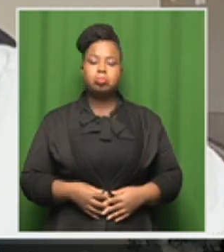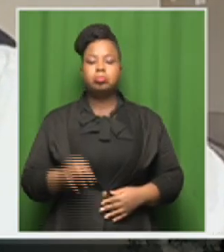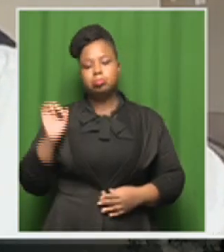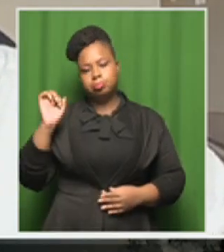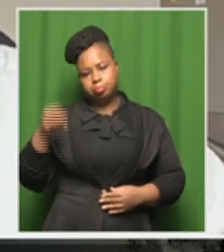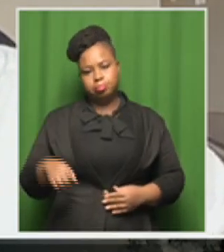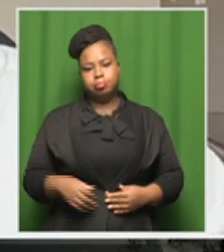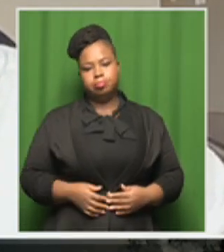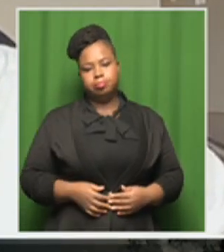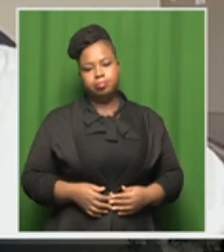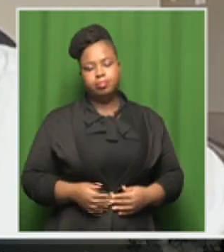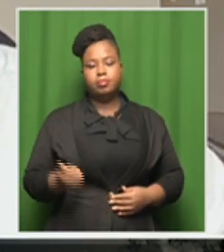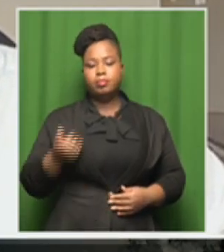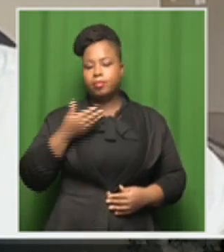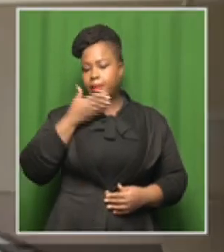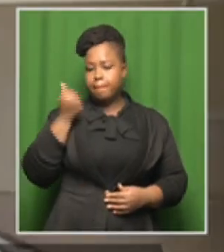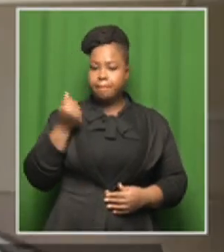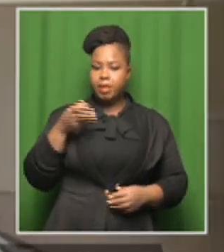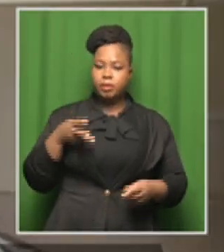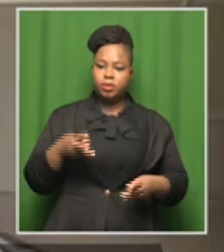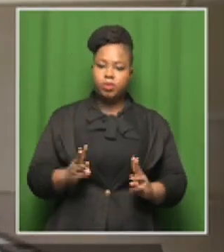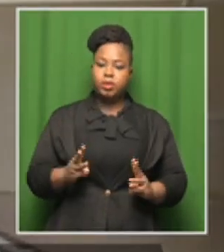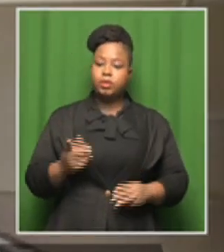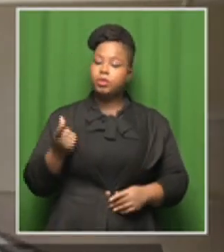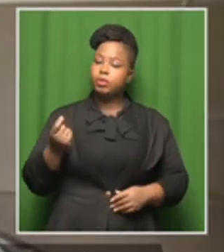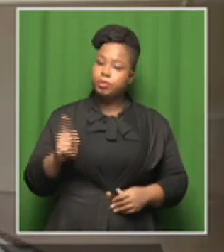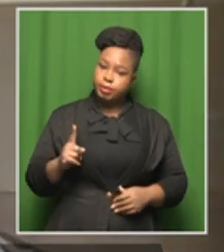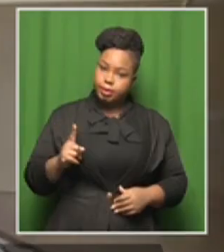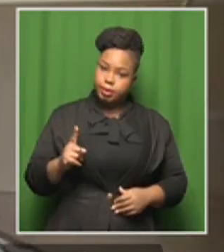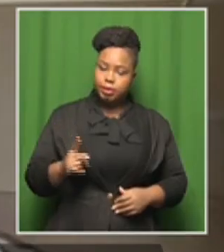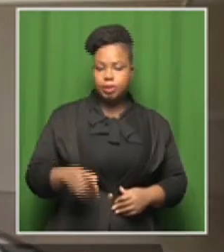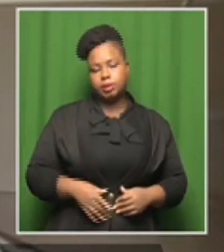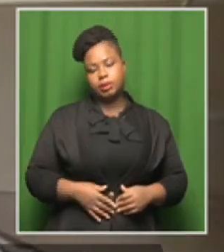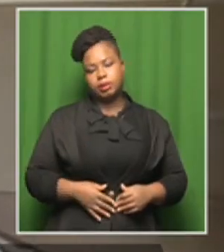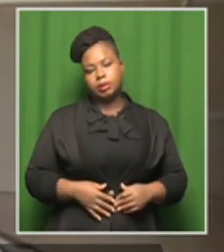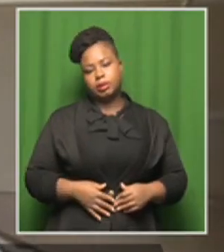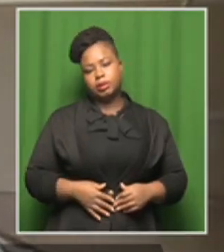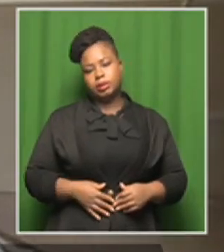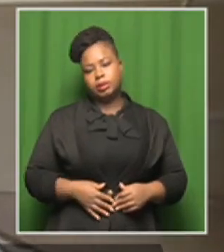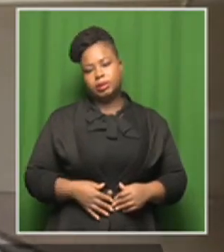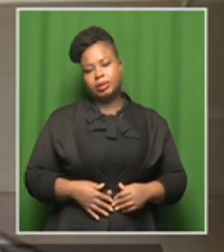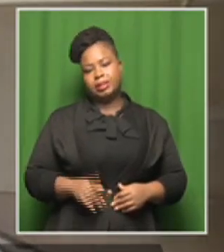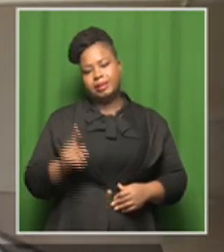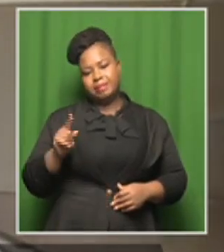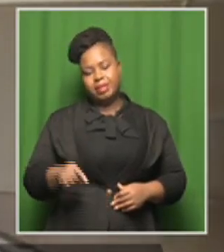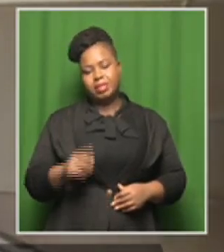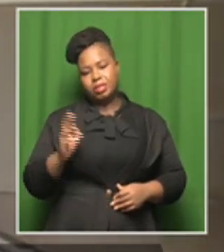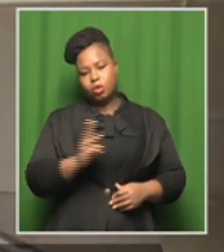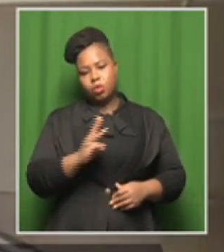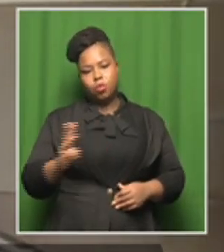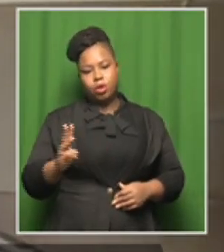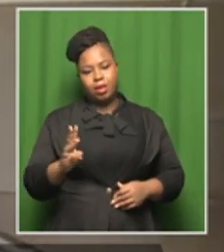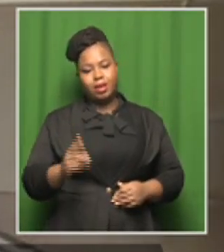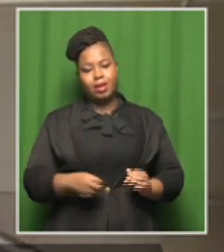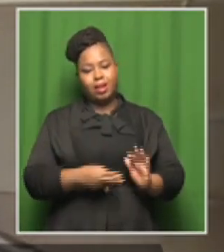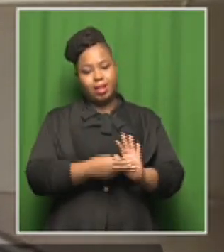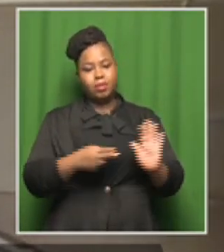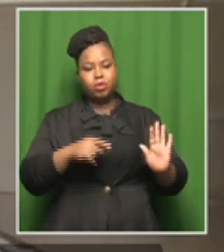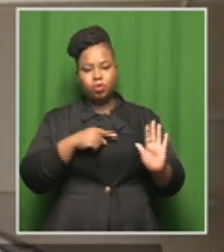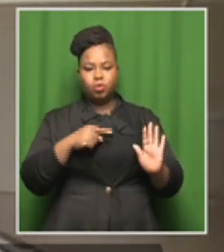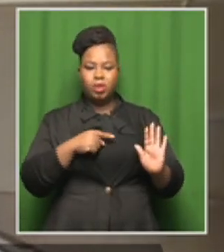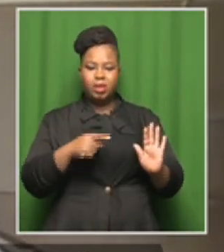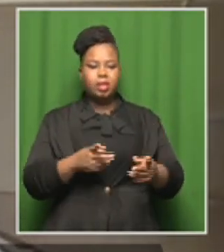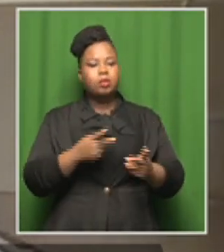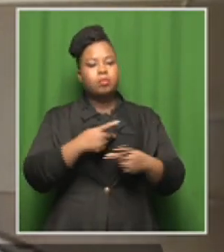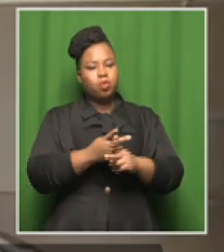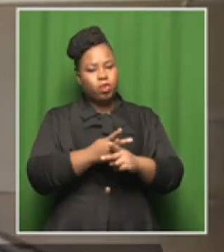Absolutely. So the best approach in this case would be to revise the warning label such that the